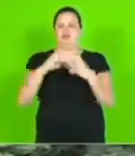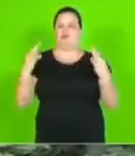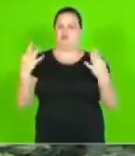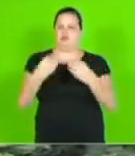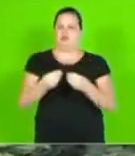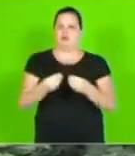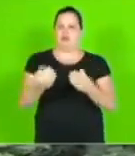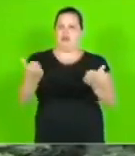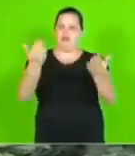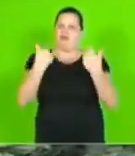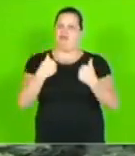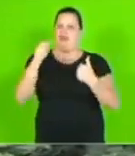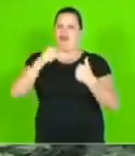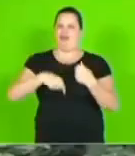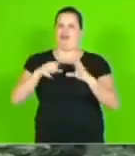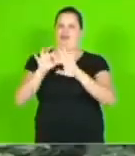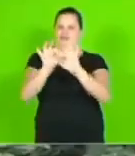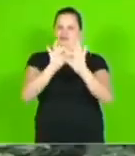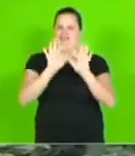learn,